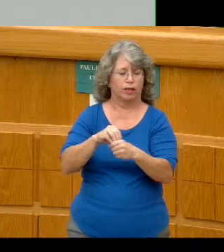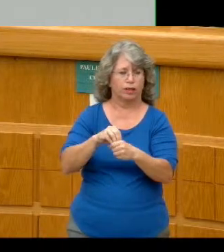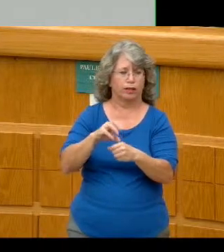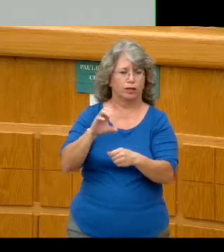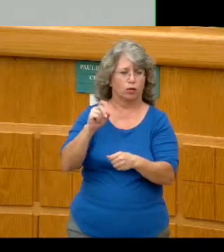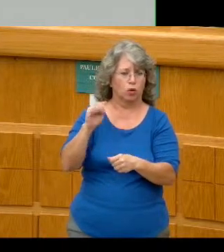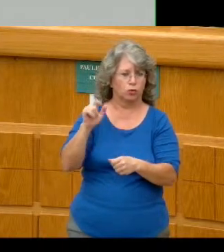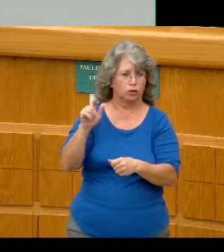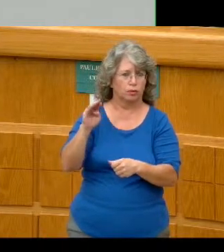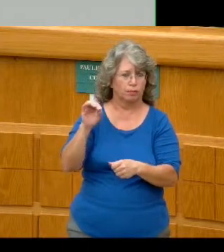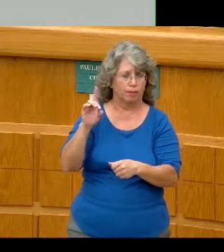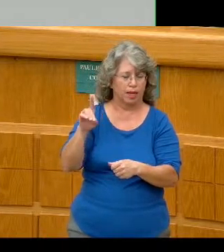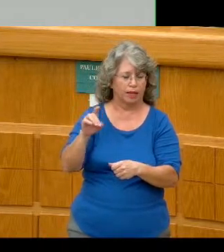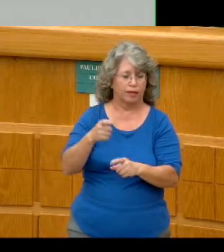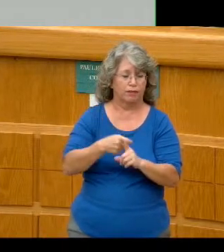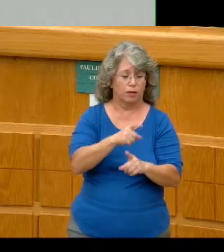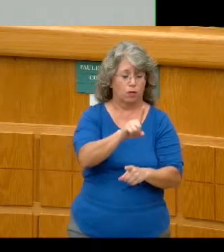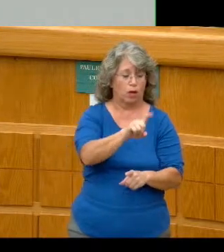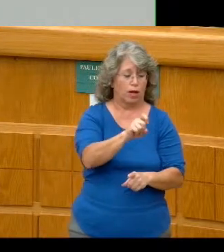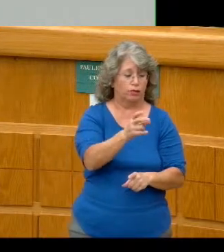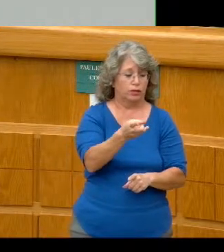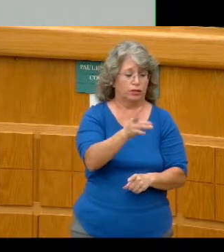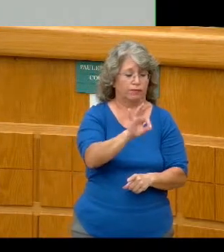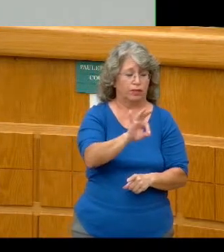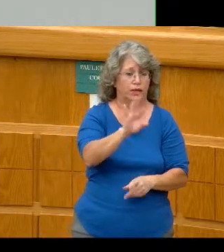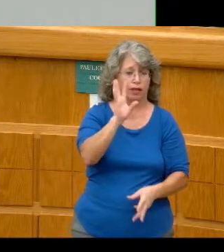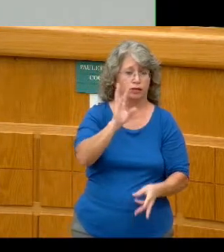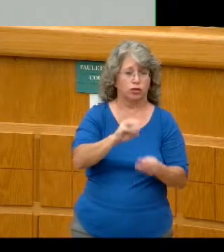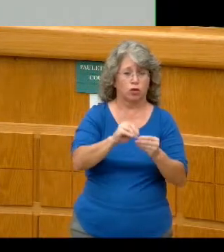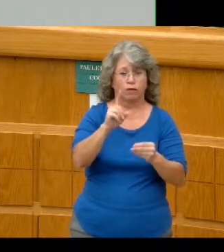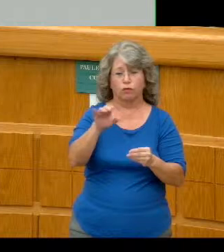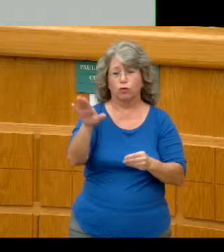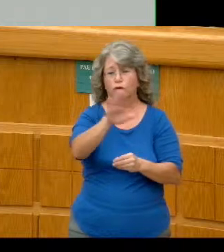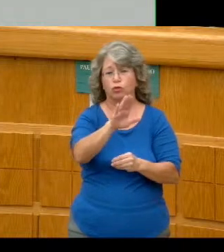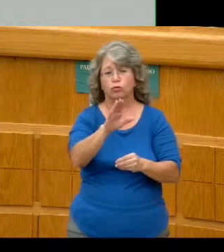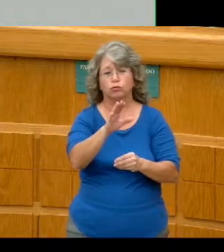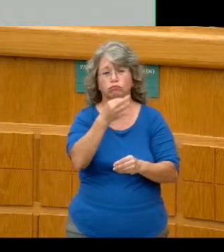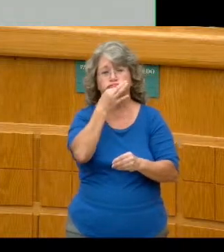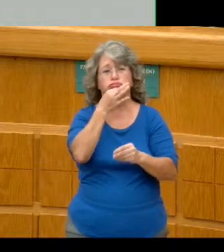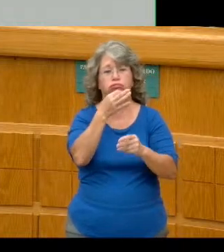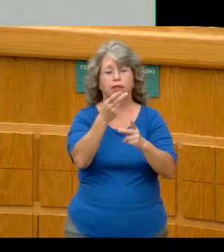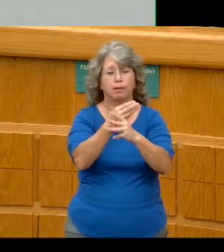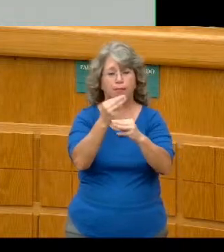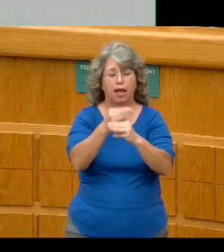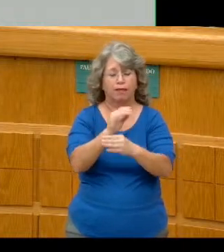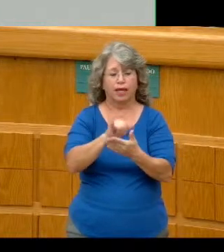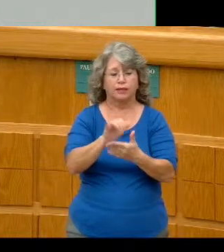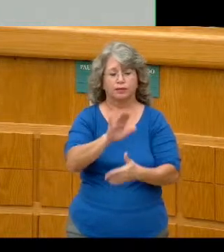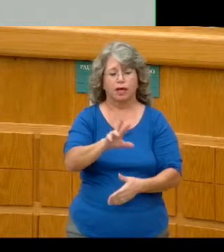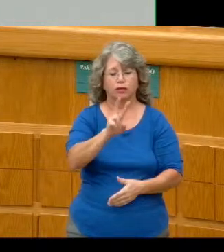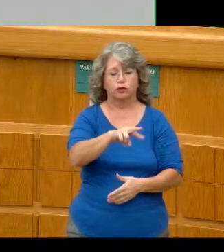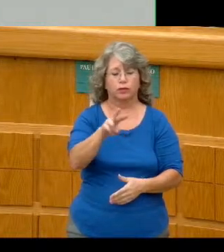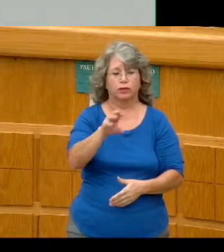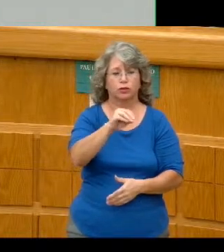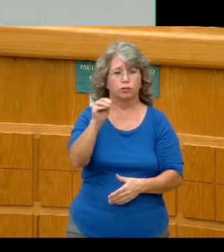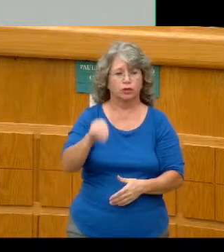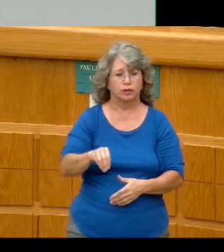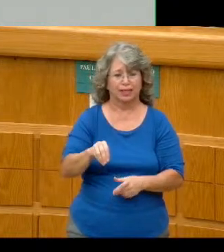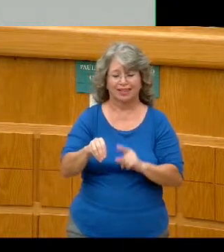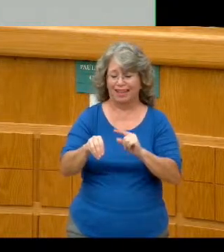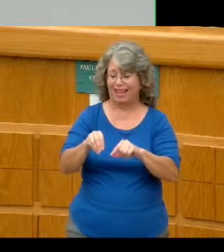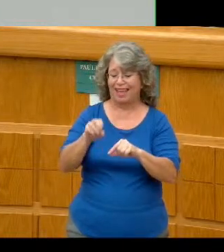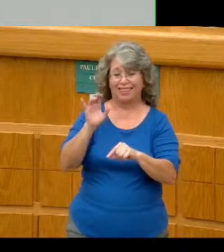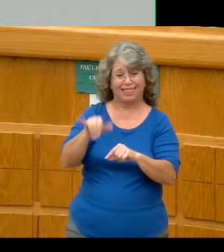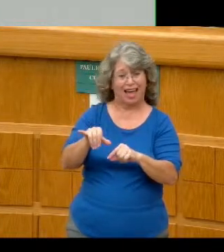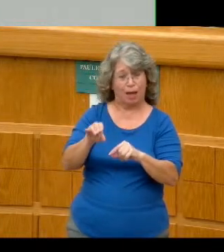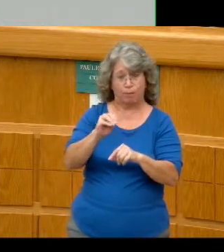out of 179 total. For the mathematicians in the audience, that's about 22%. That percentage doesn't matter for the